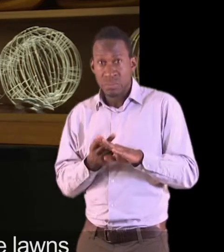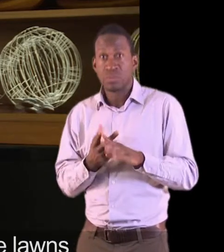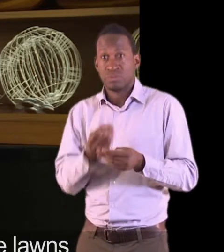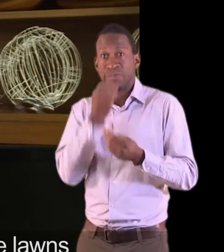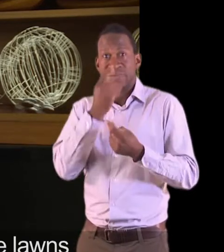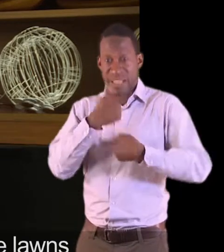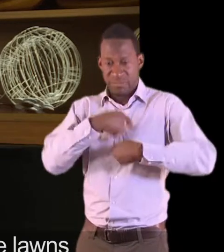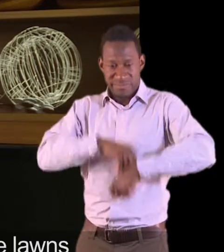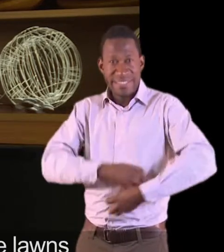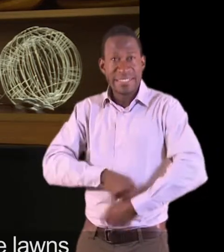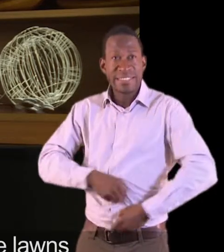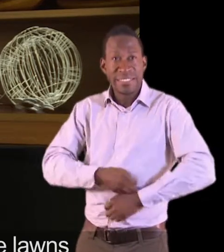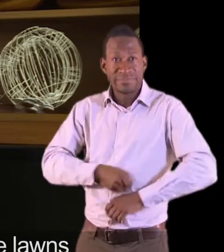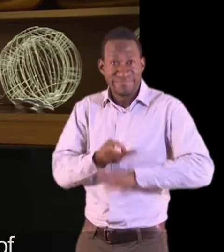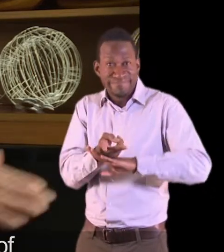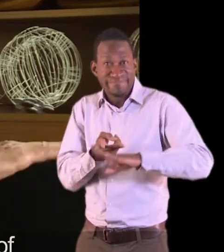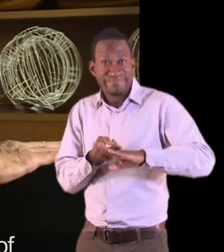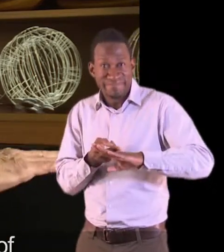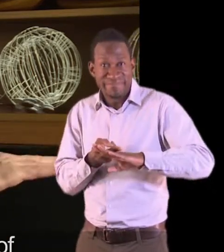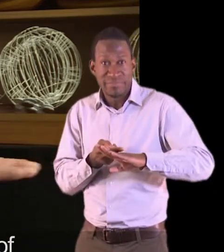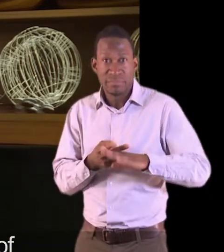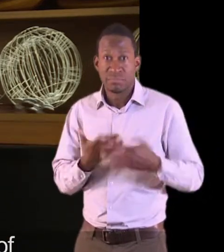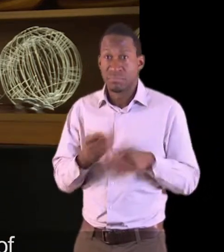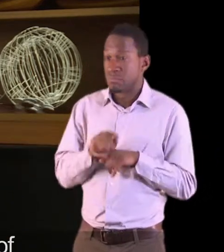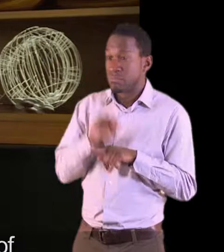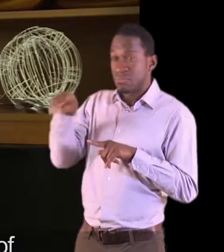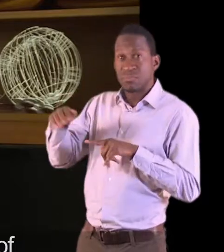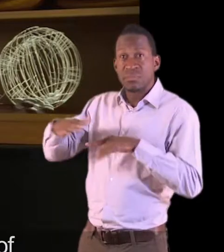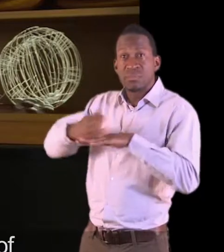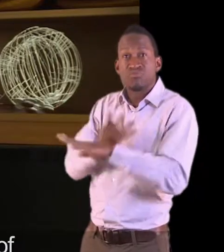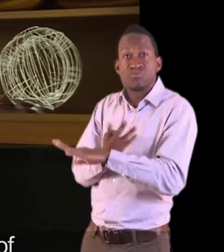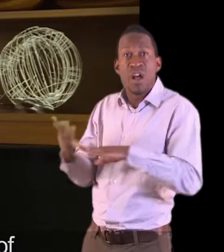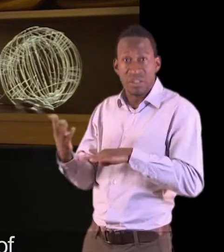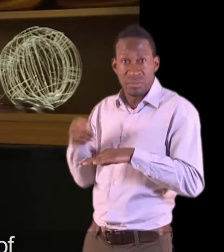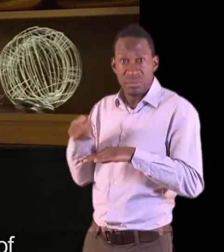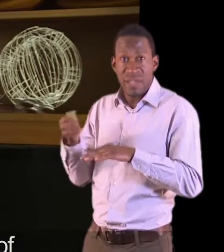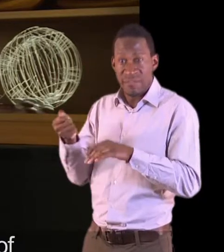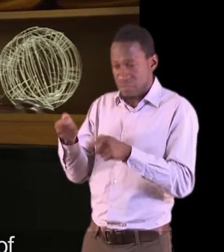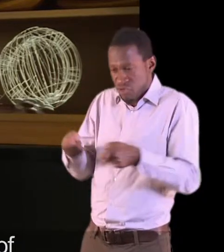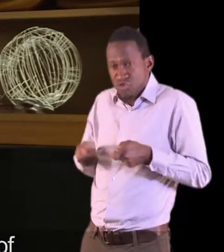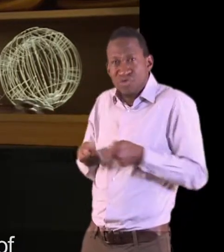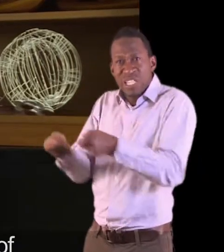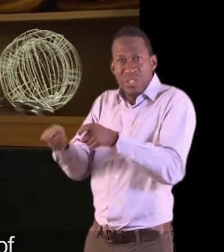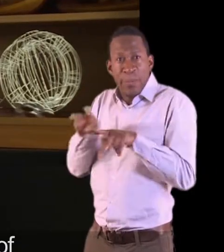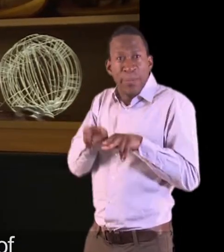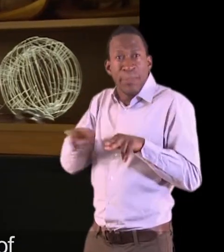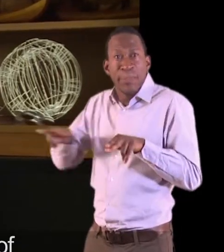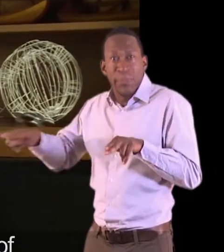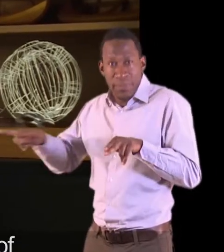these stretchers, a great long line of stretchers, which were like